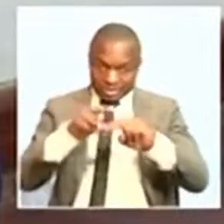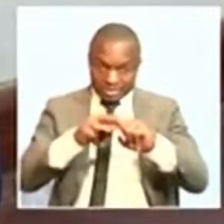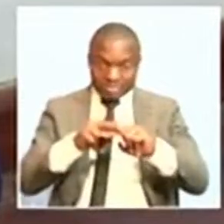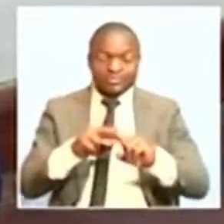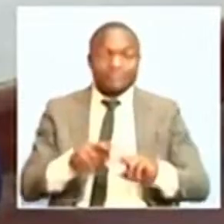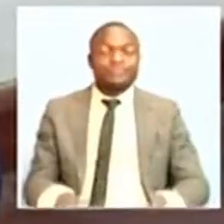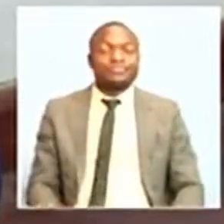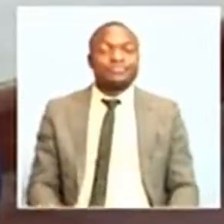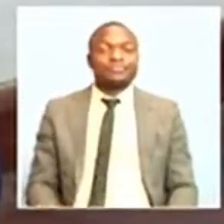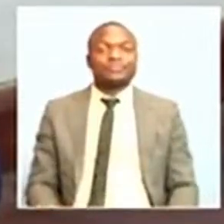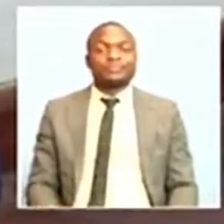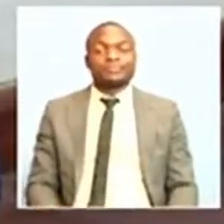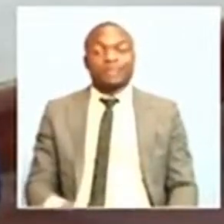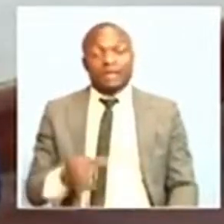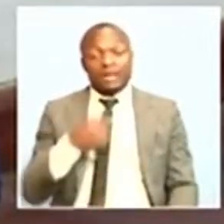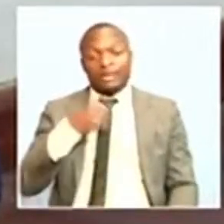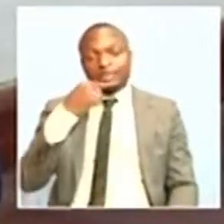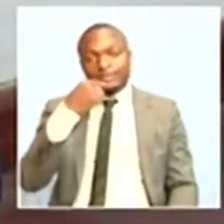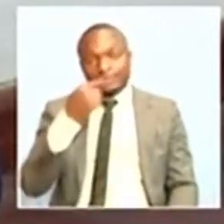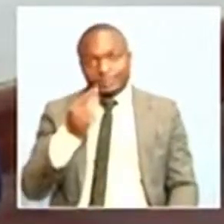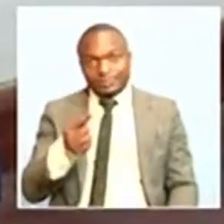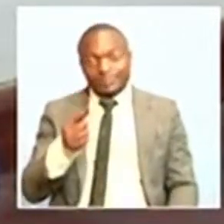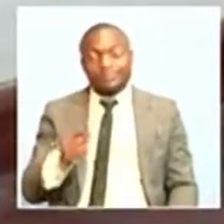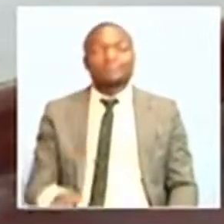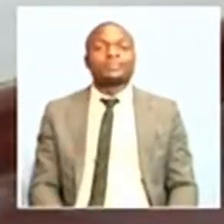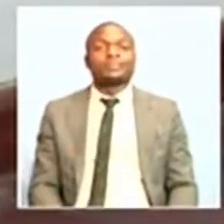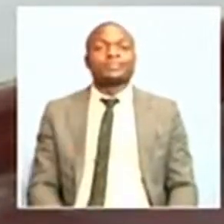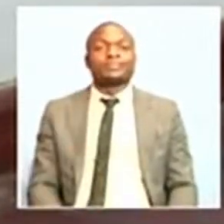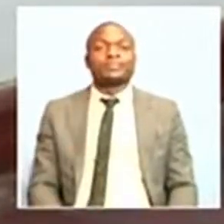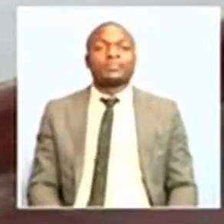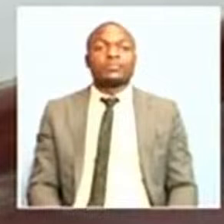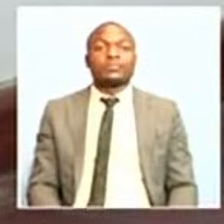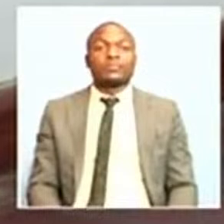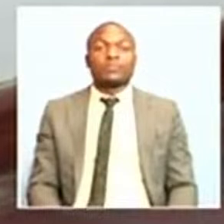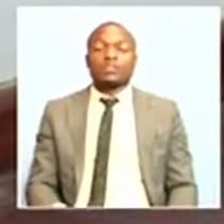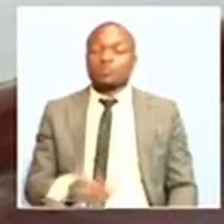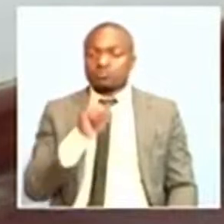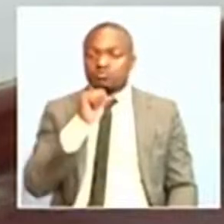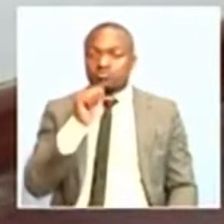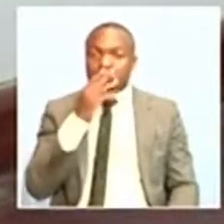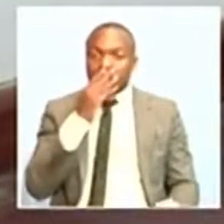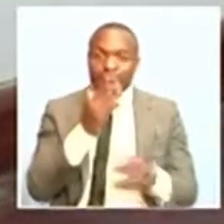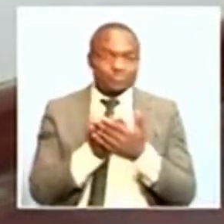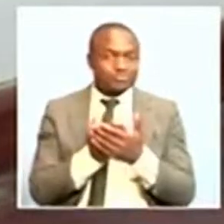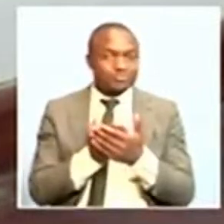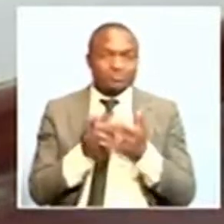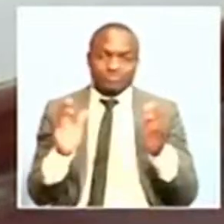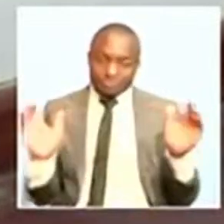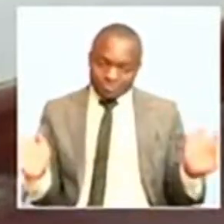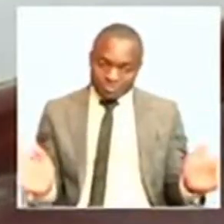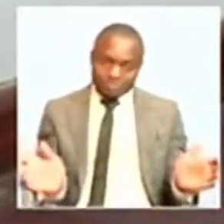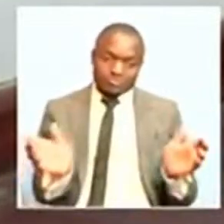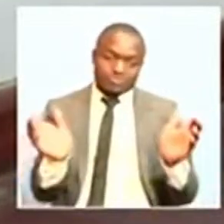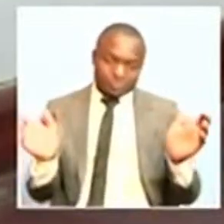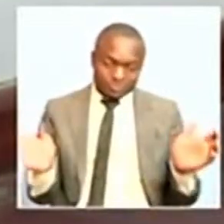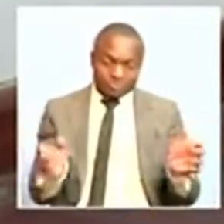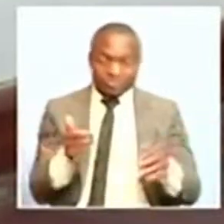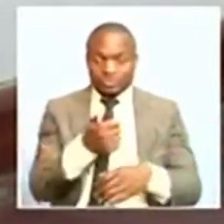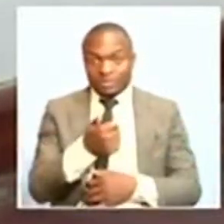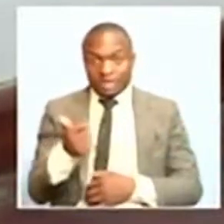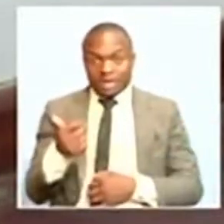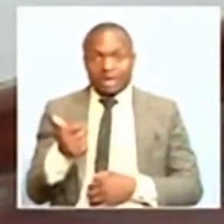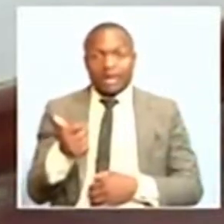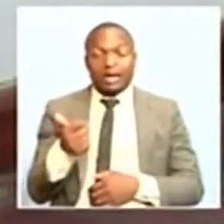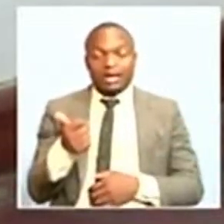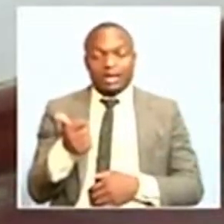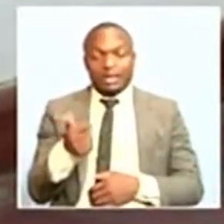And also, like I mentioned, it will also act as a disincentive for promoting non-traditional exports and also